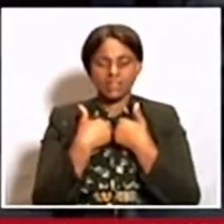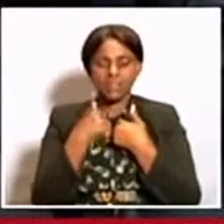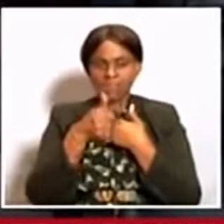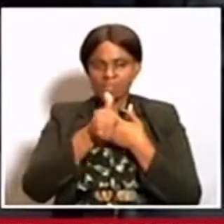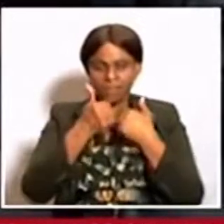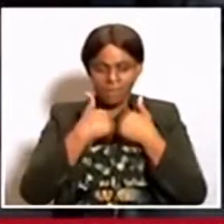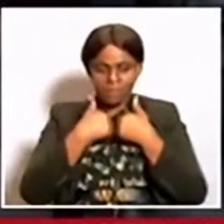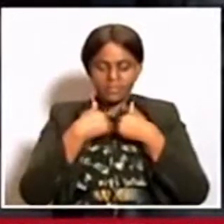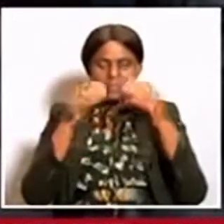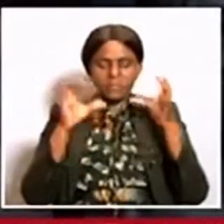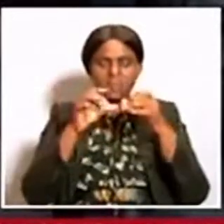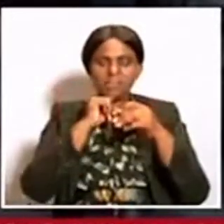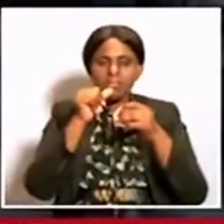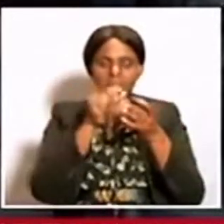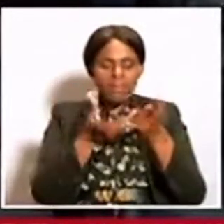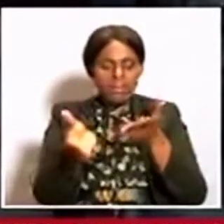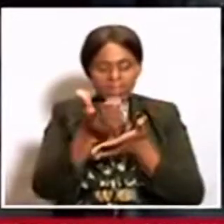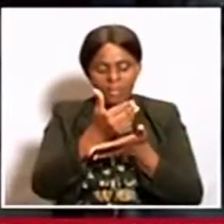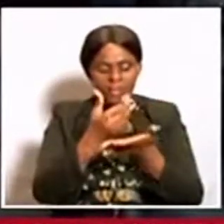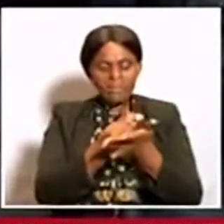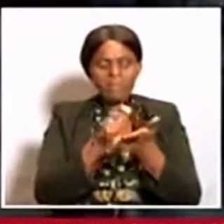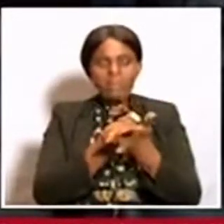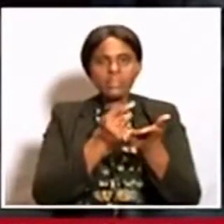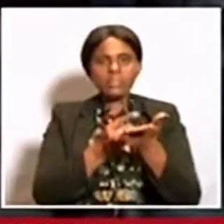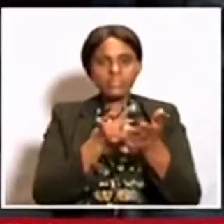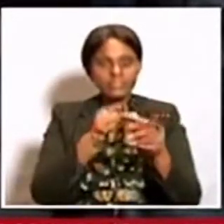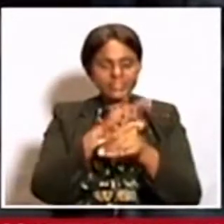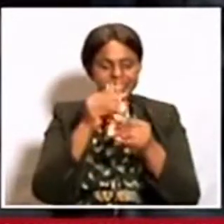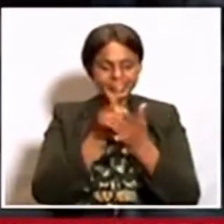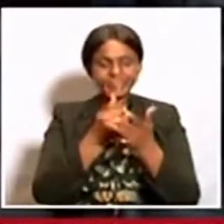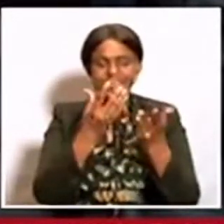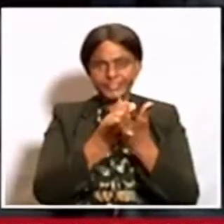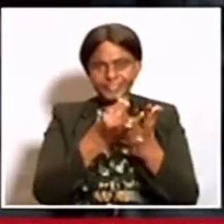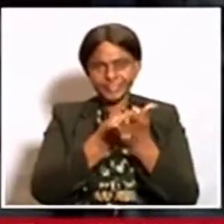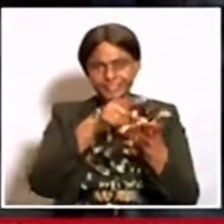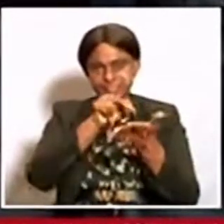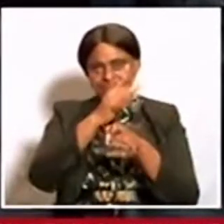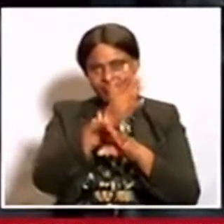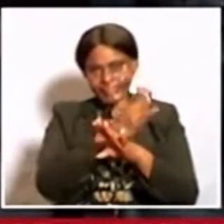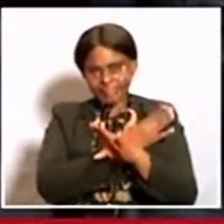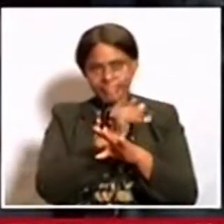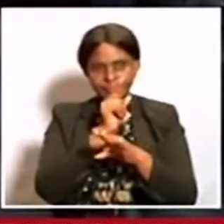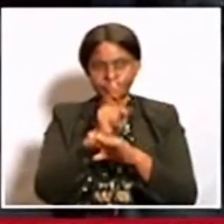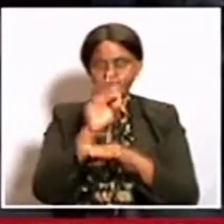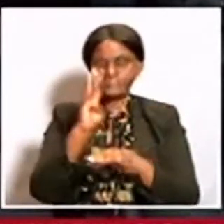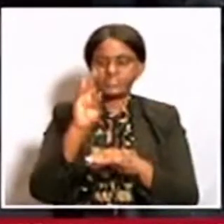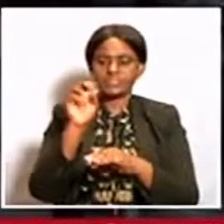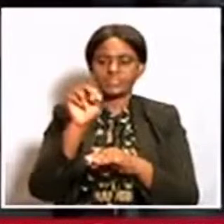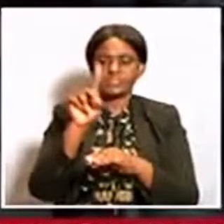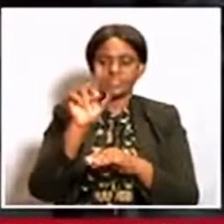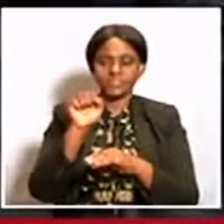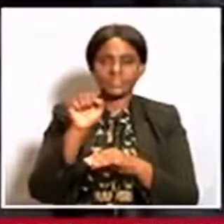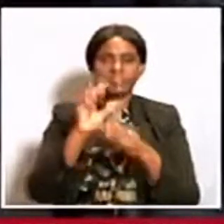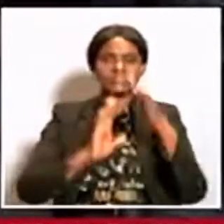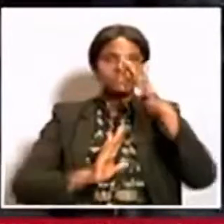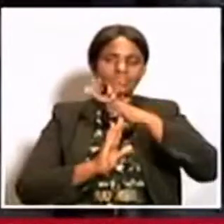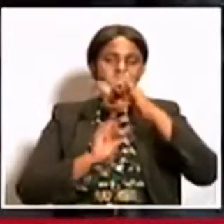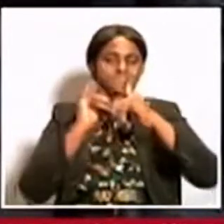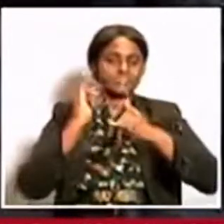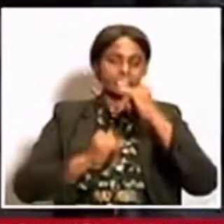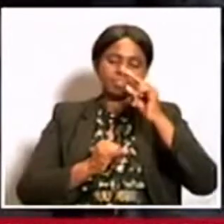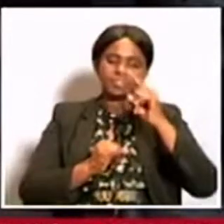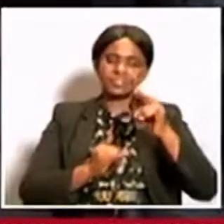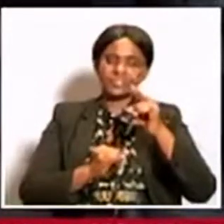the council could not recover the advance payment as the bonds had expired.